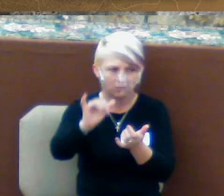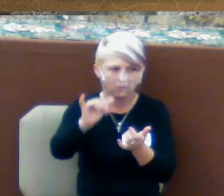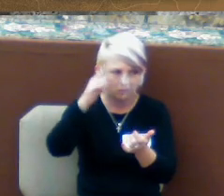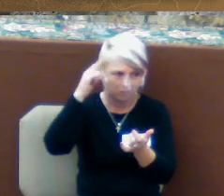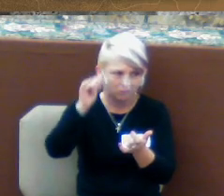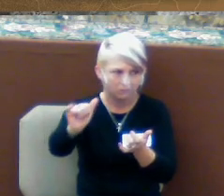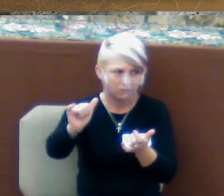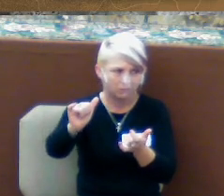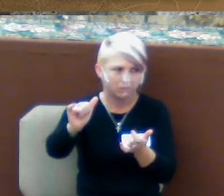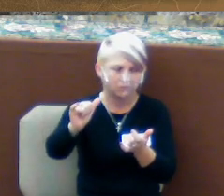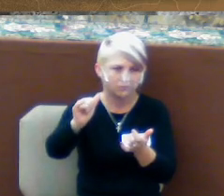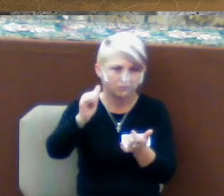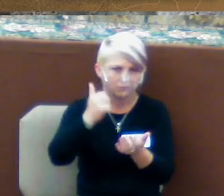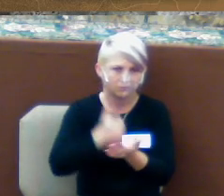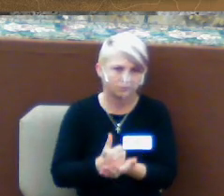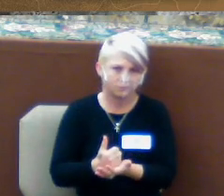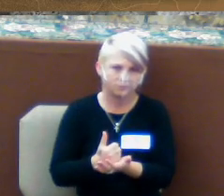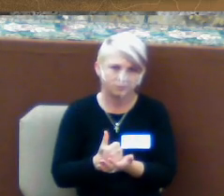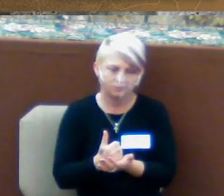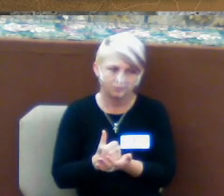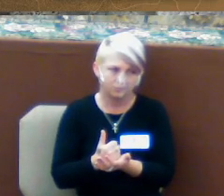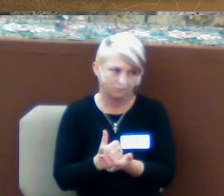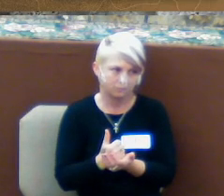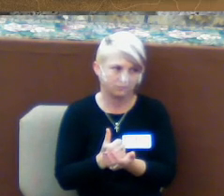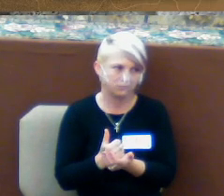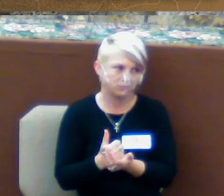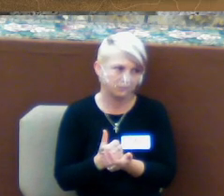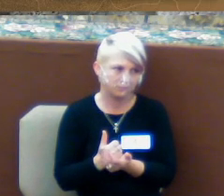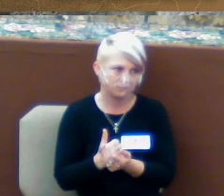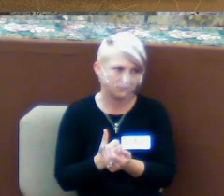glory, forever and ever. Amen.